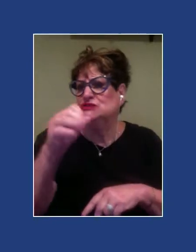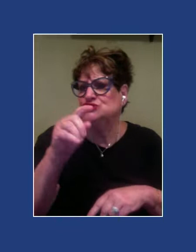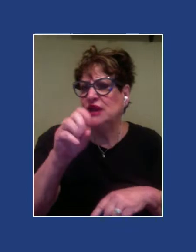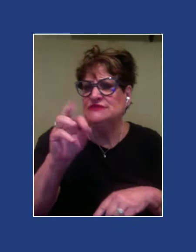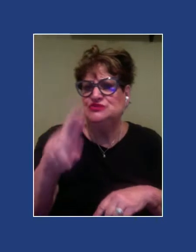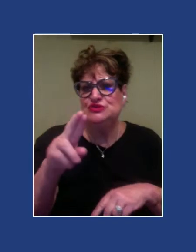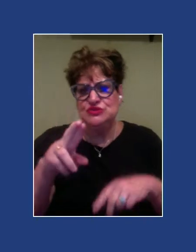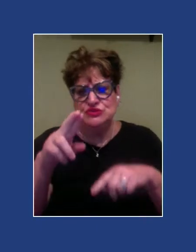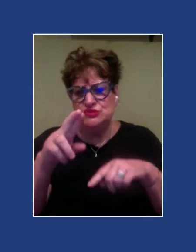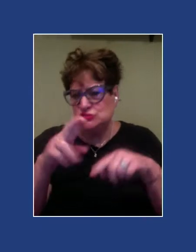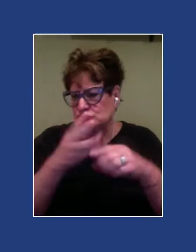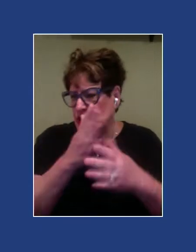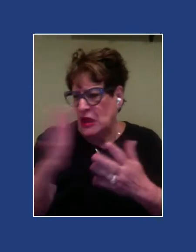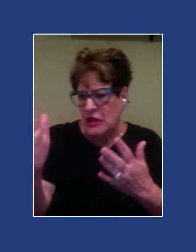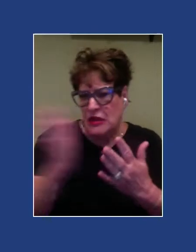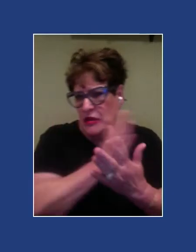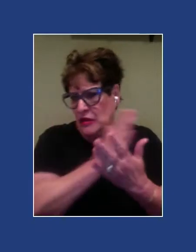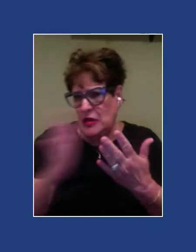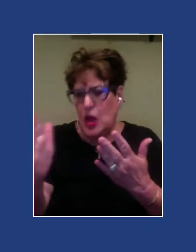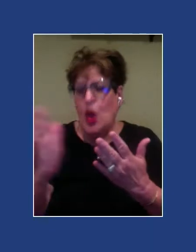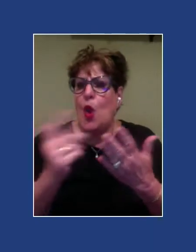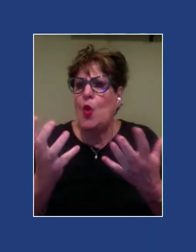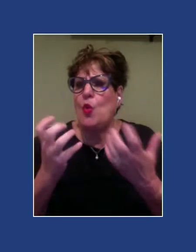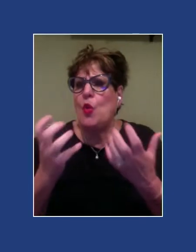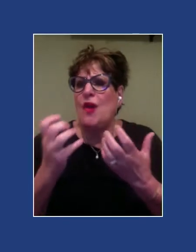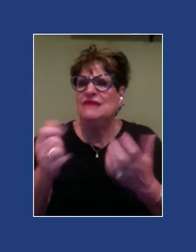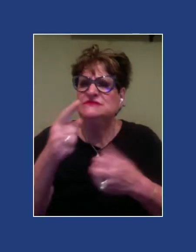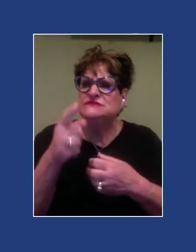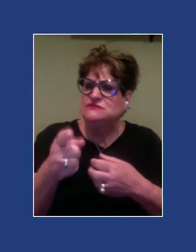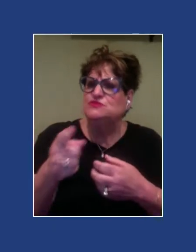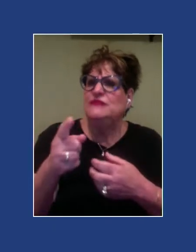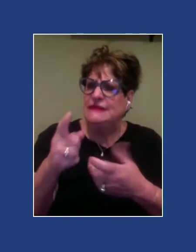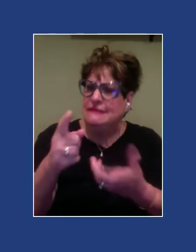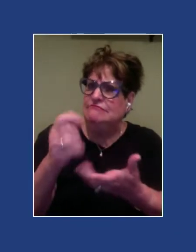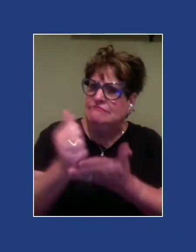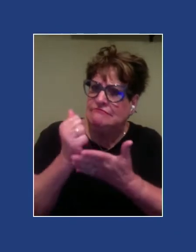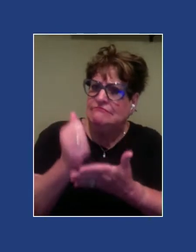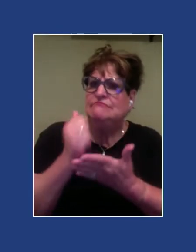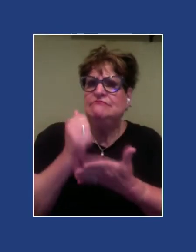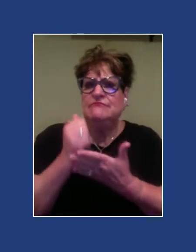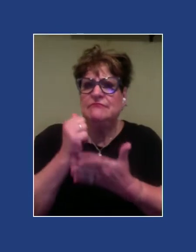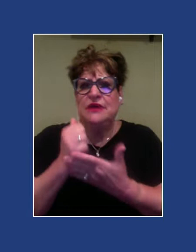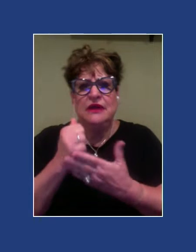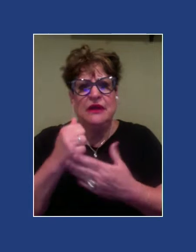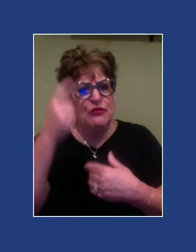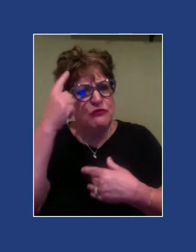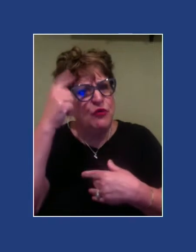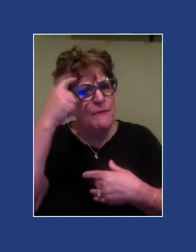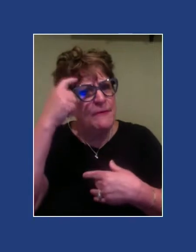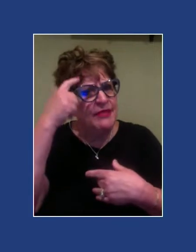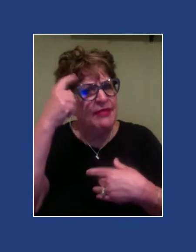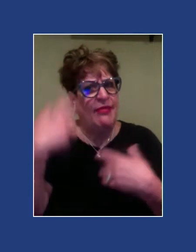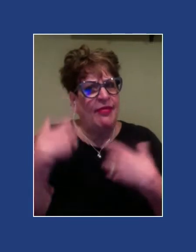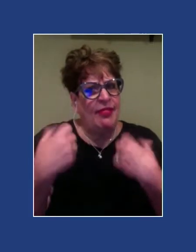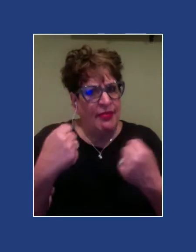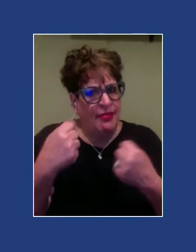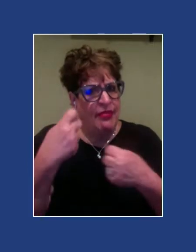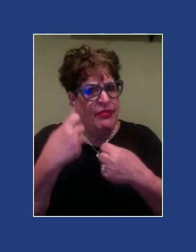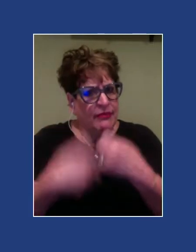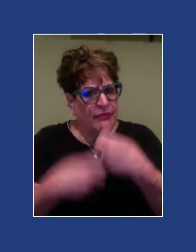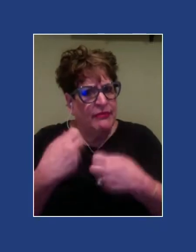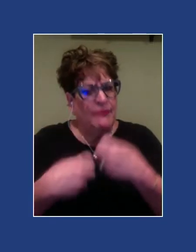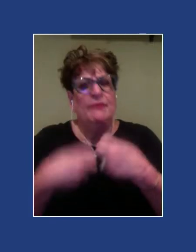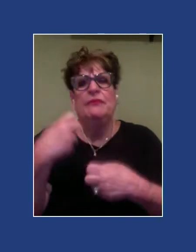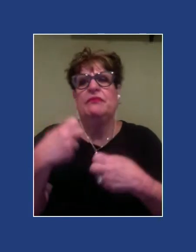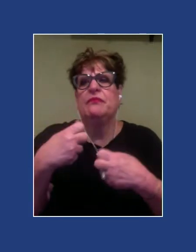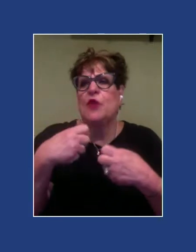care or seeking referrals for medical and surgical interventions to affirm their gender identity. Doing the work that we do around